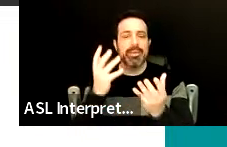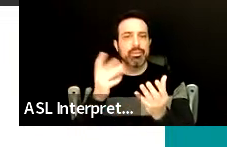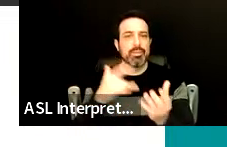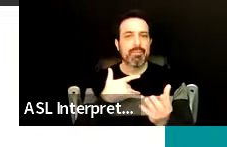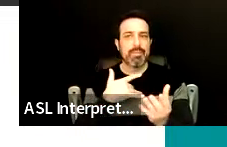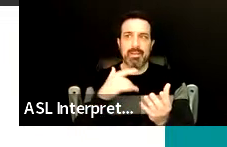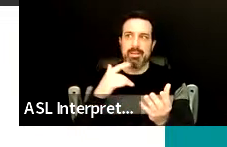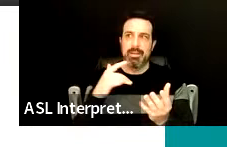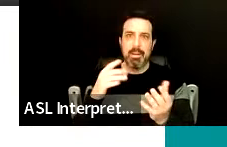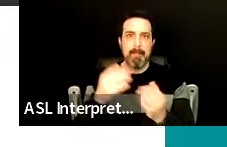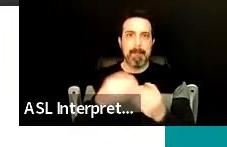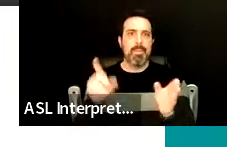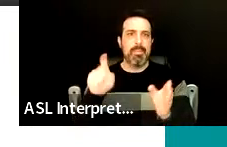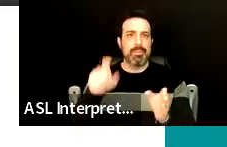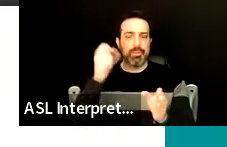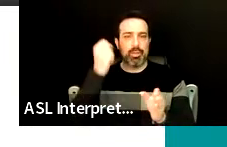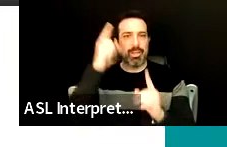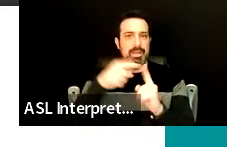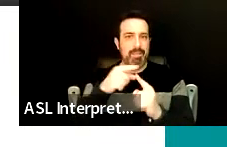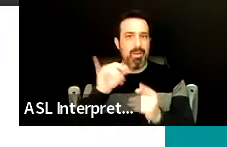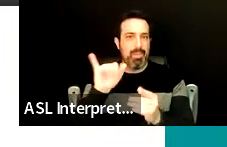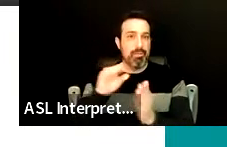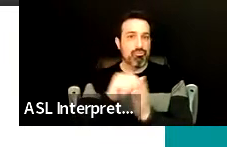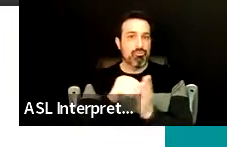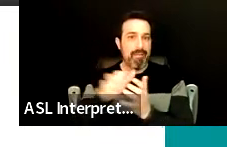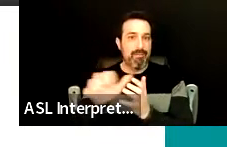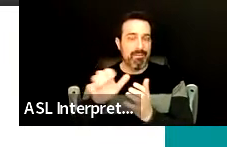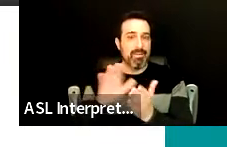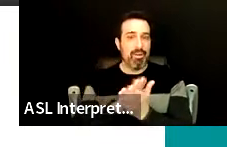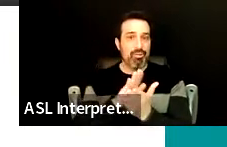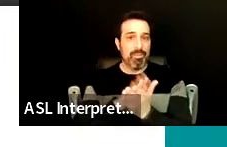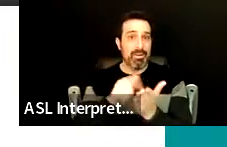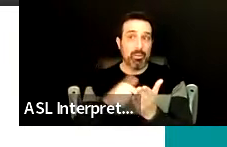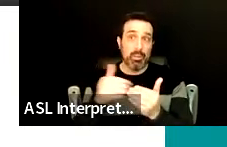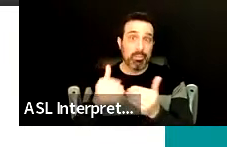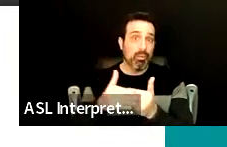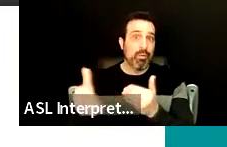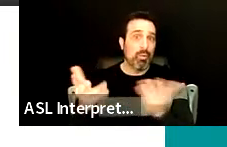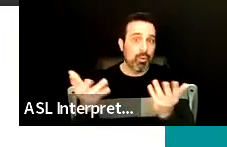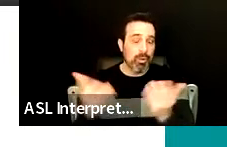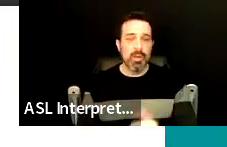for the public to understand about the draft document as we move forward?